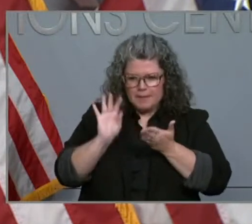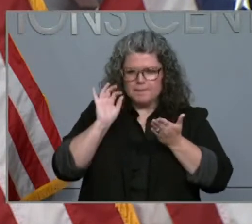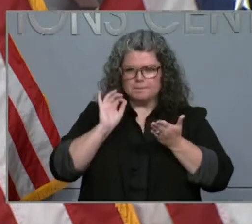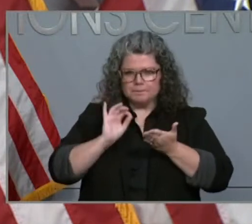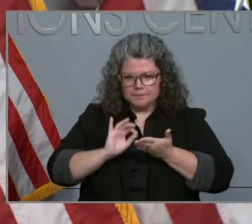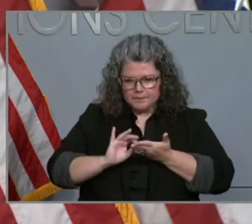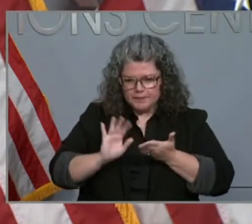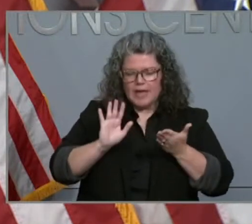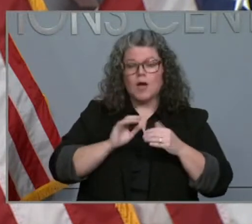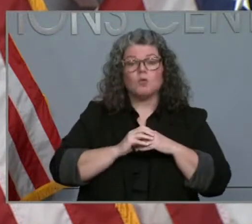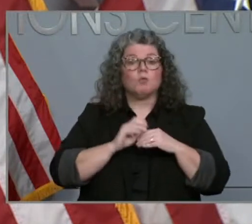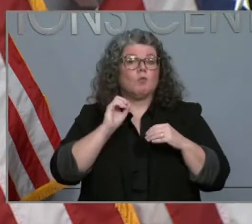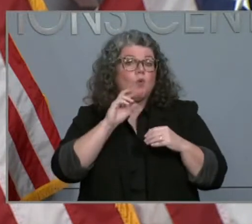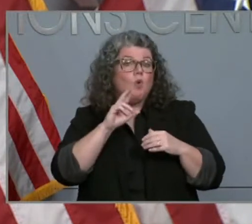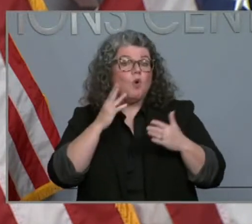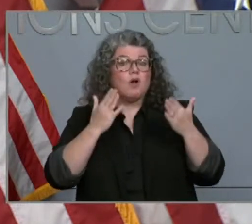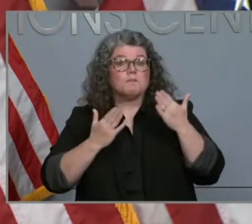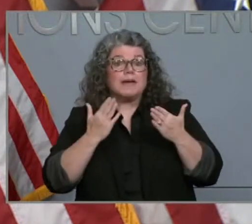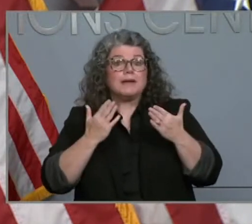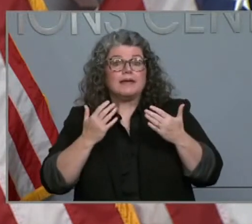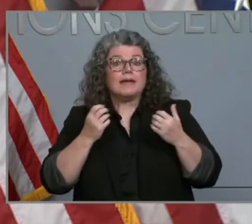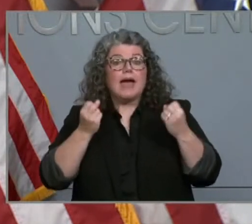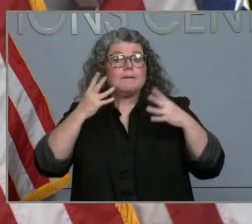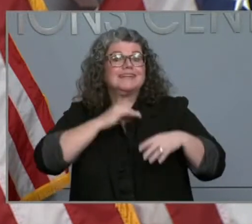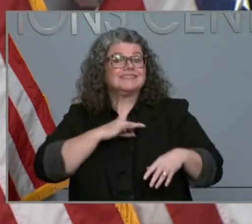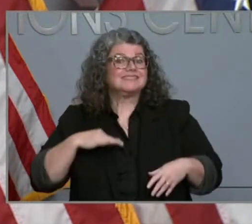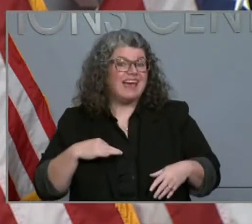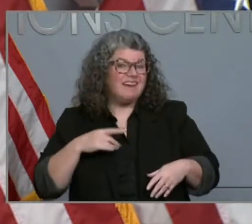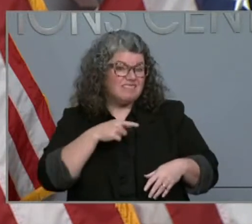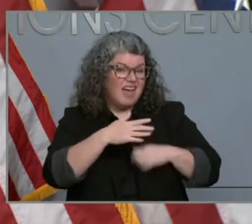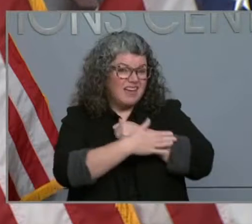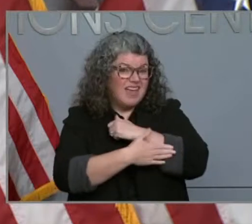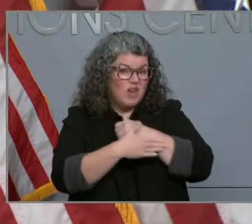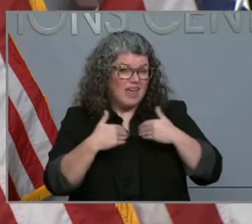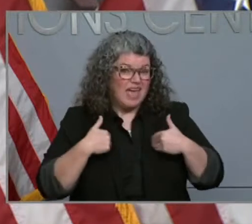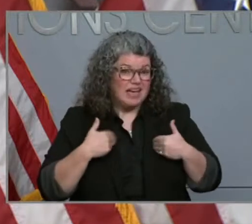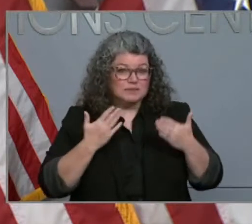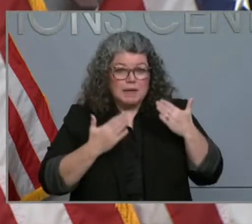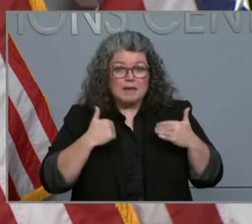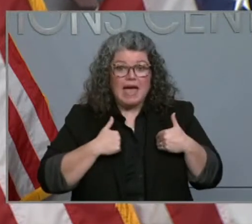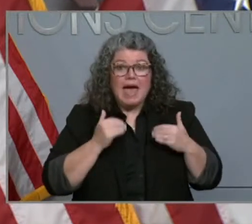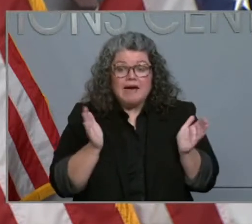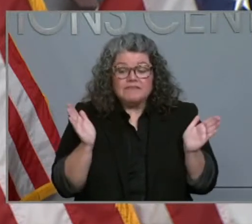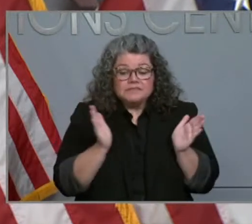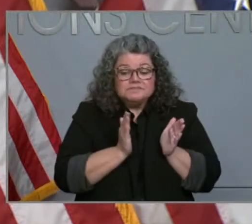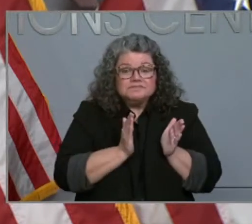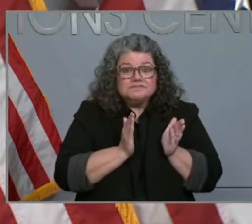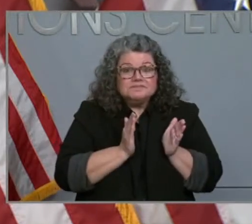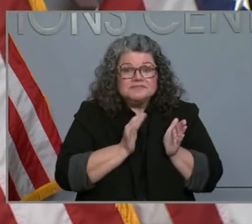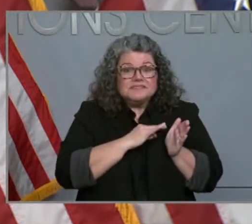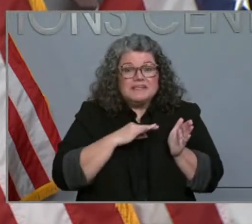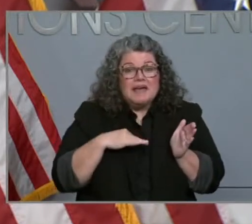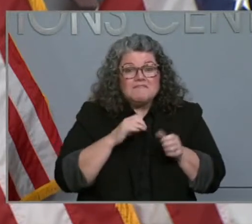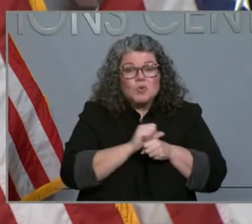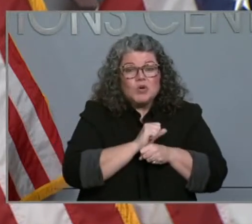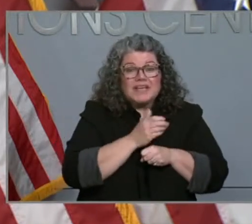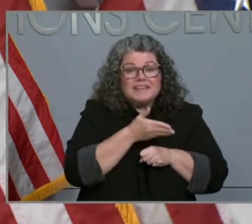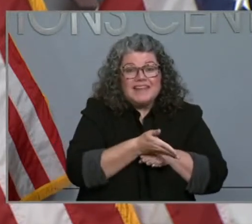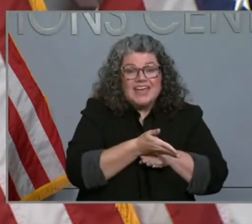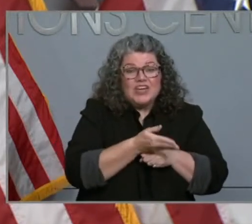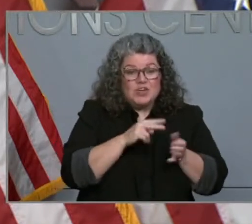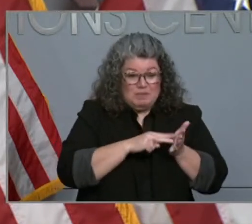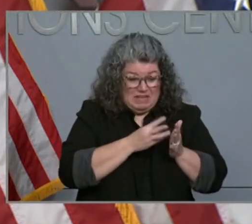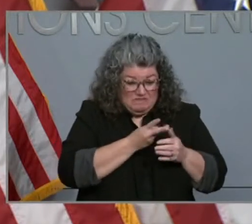many people they were able to put in as personnel. If they don't have, a large group of workers, then it's going to be more work